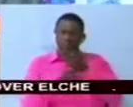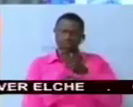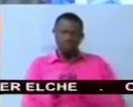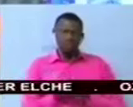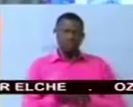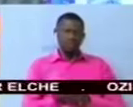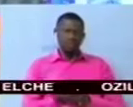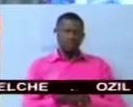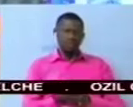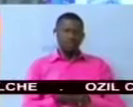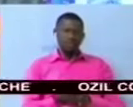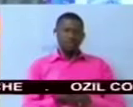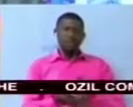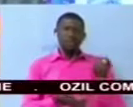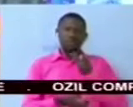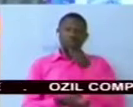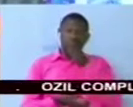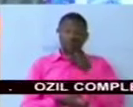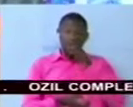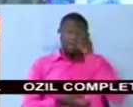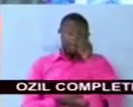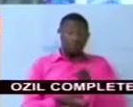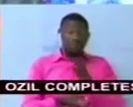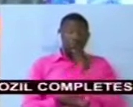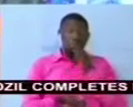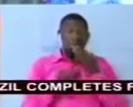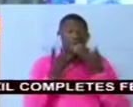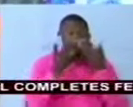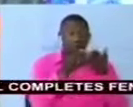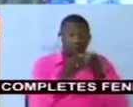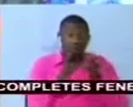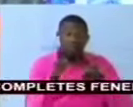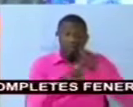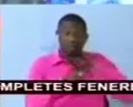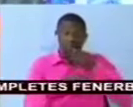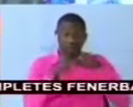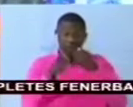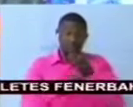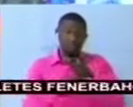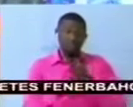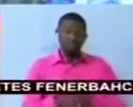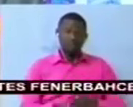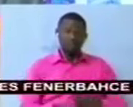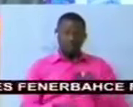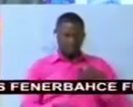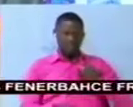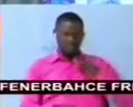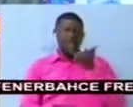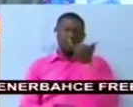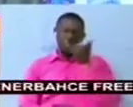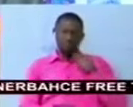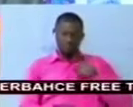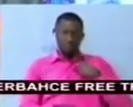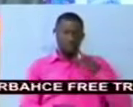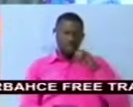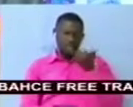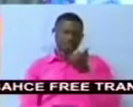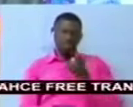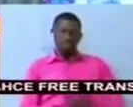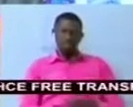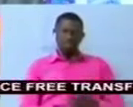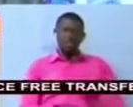who informed them that this thing is happening? Mané waaw. I said yes. Ñu ne ma lutax? They asked why. Mané